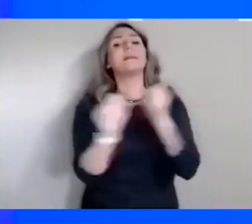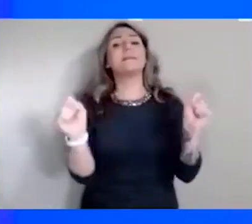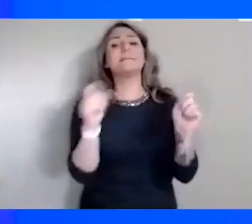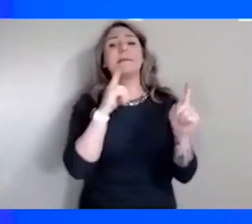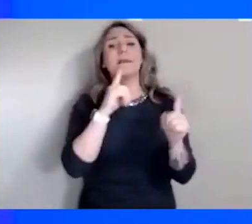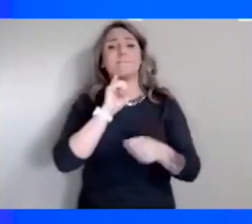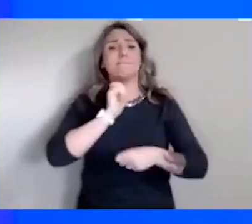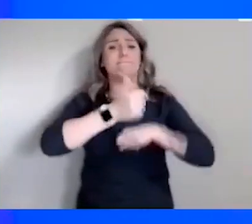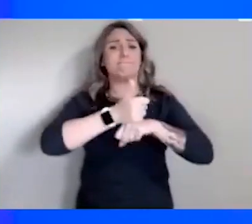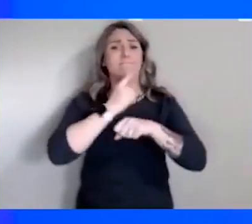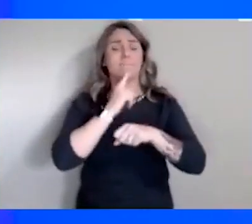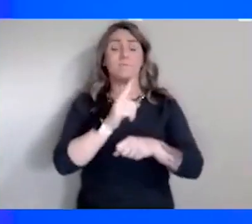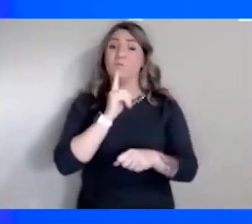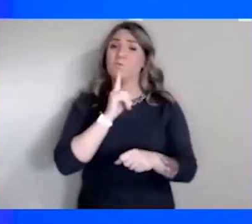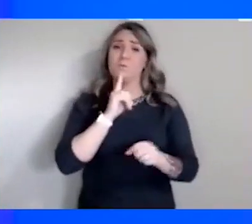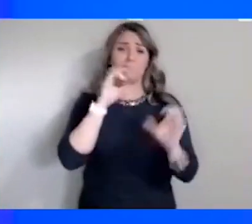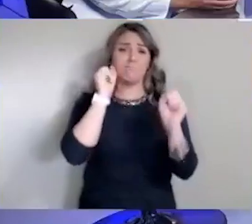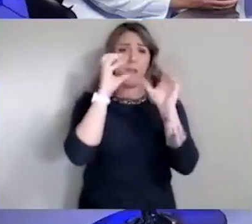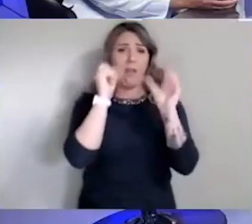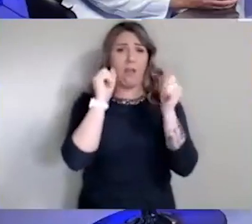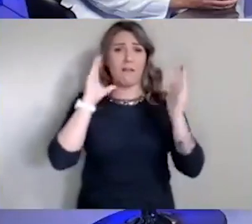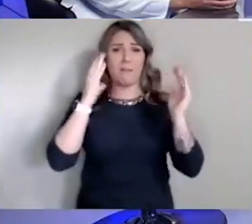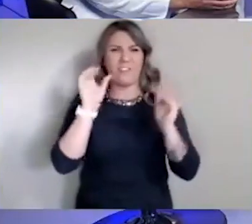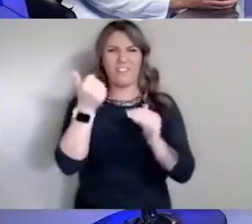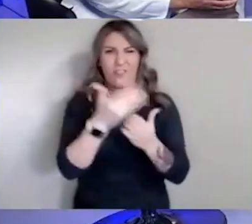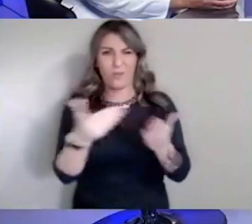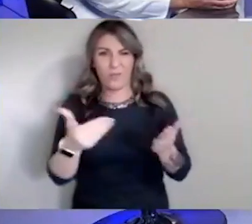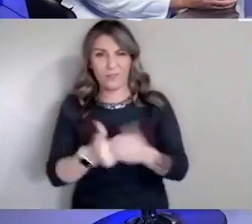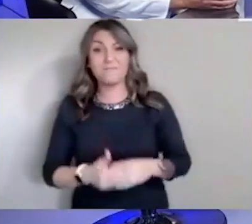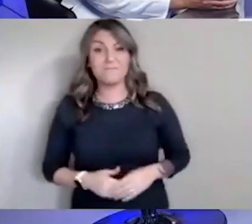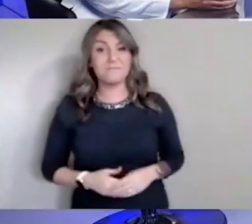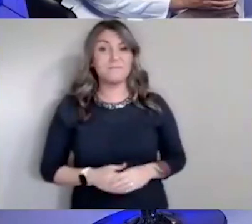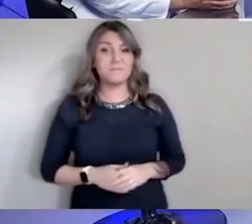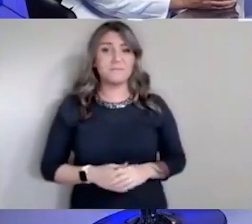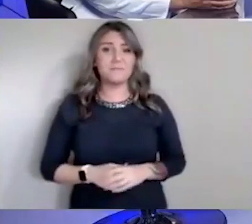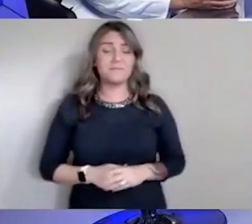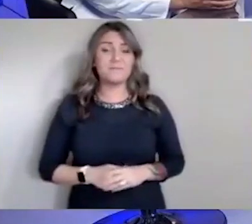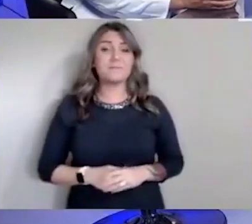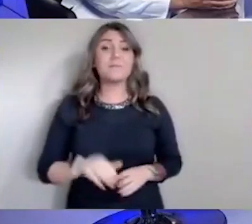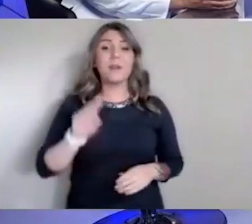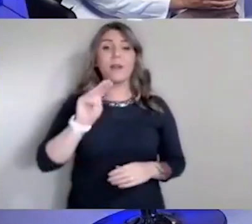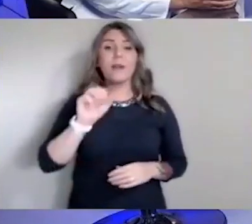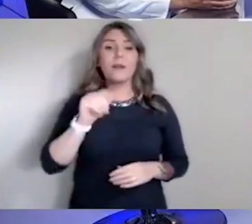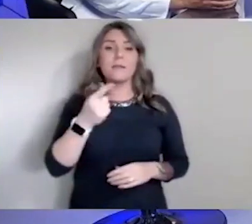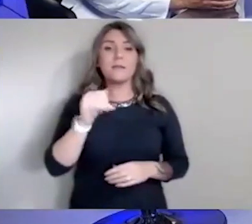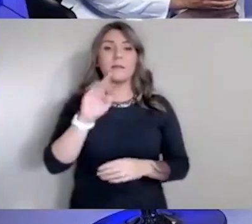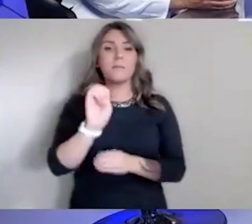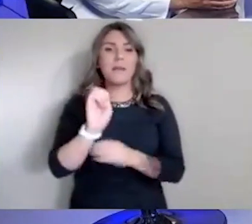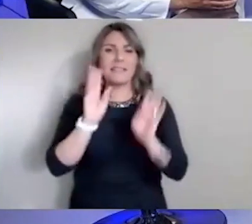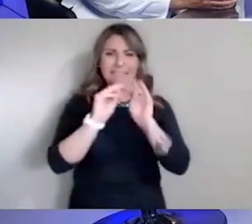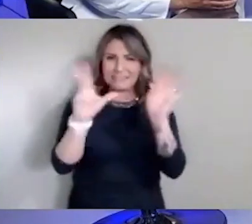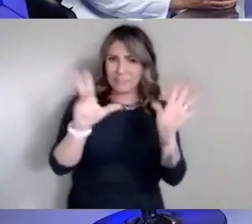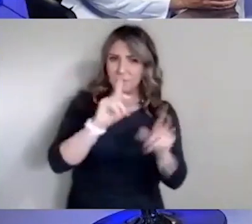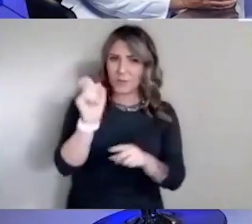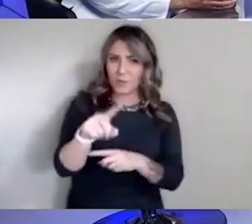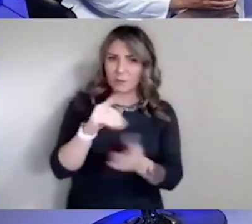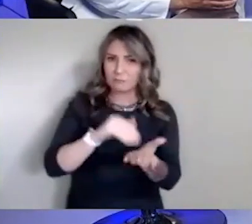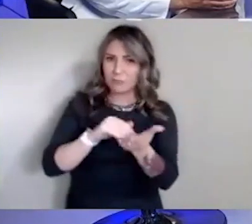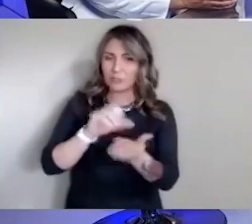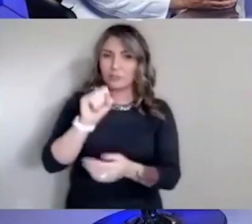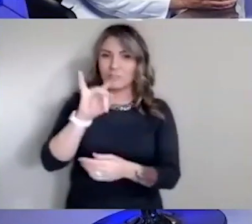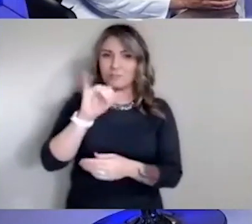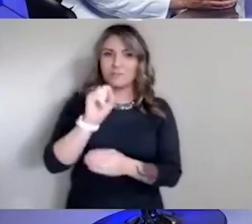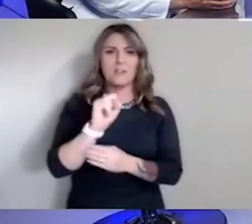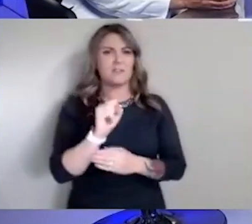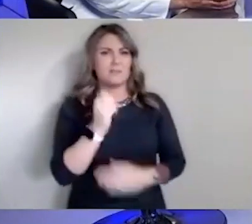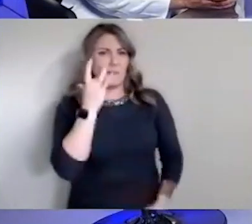unheralded compared to some other things for sure. Okay, Maggie has a clarifying question for you, Dr. Steit. She said, why not have your